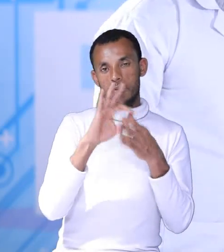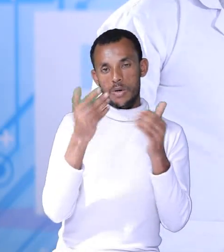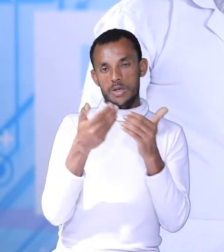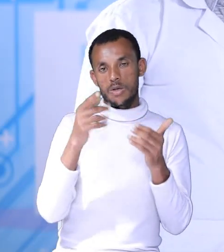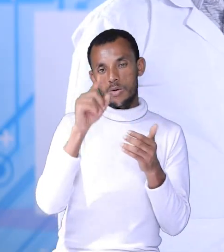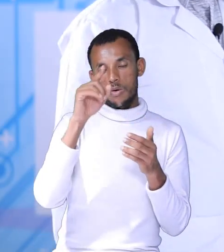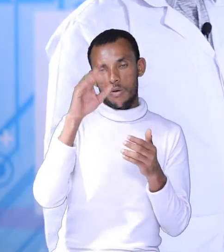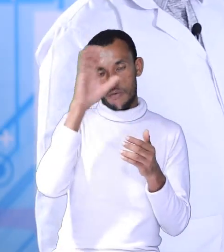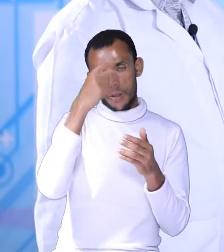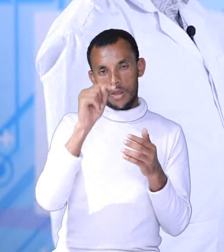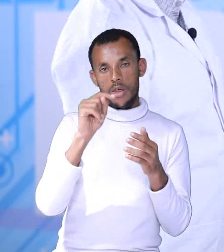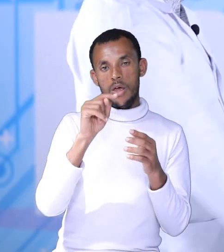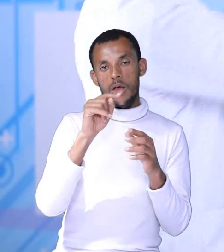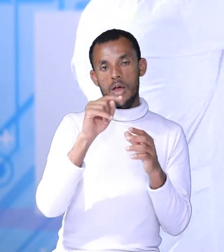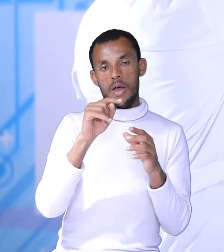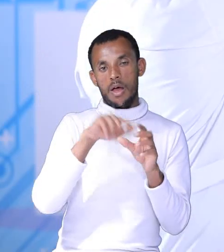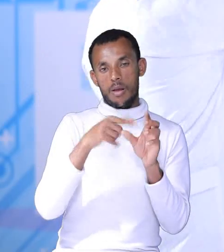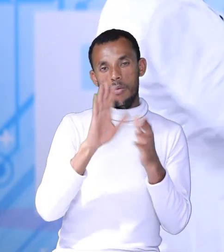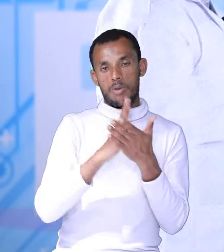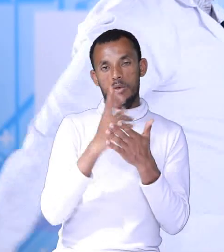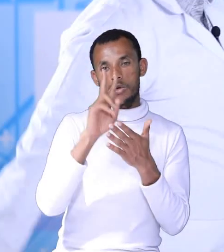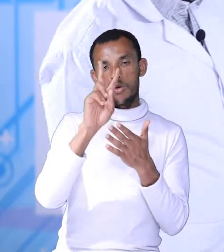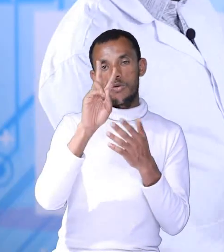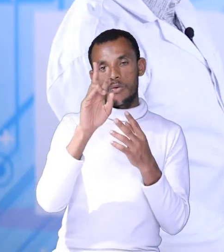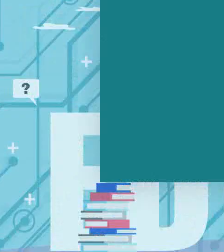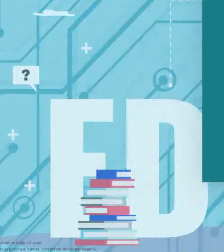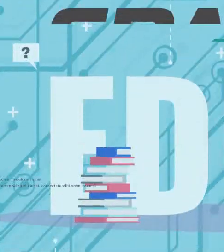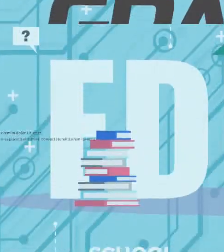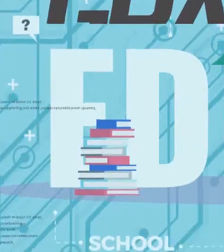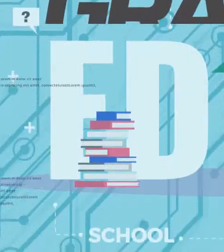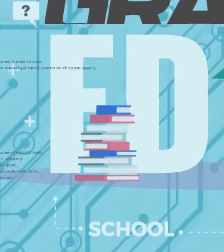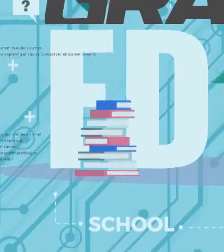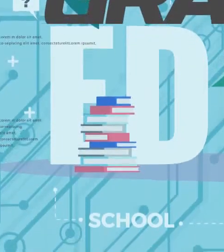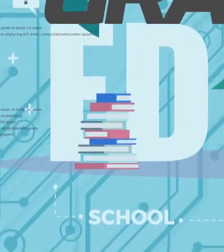the angle between the two vectors. So you'll have this one.